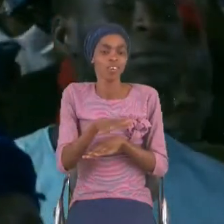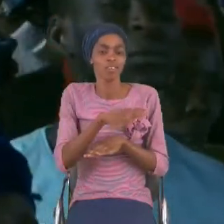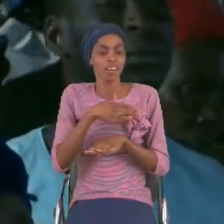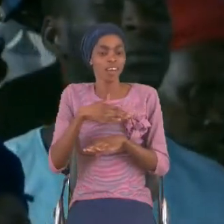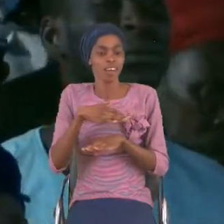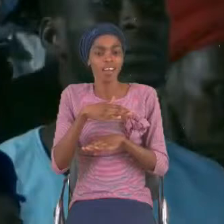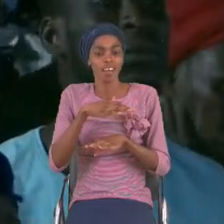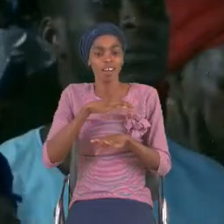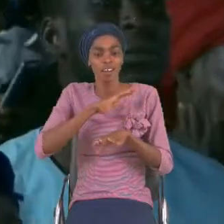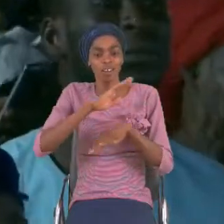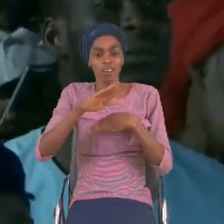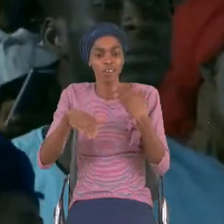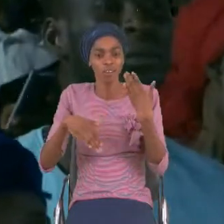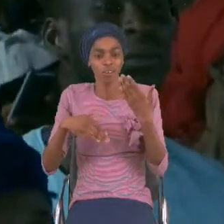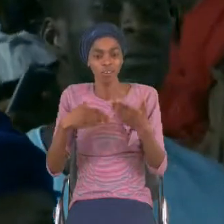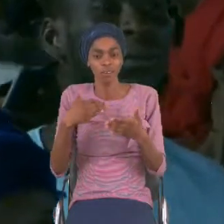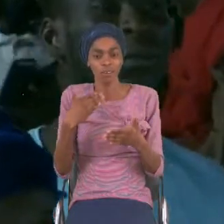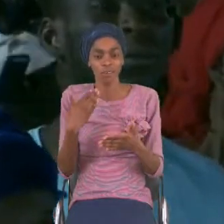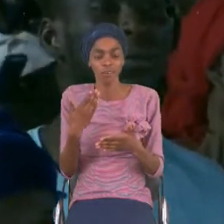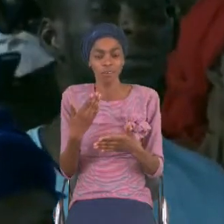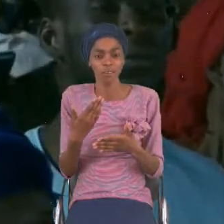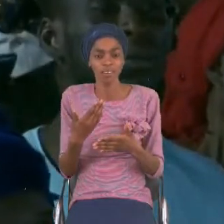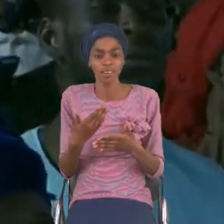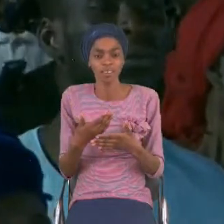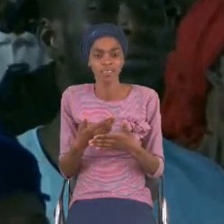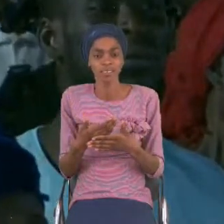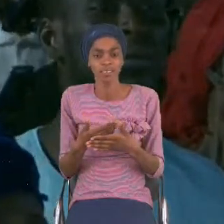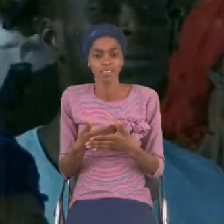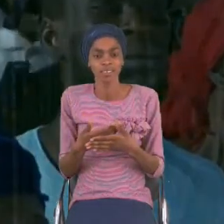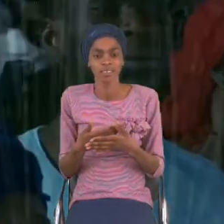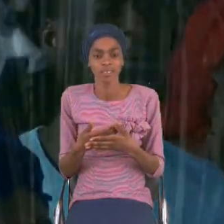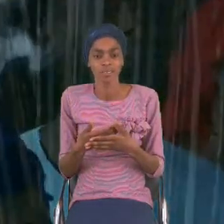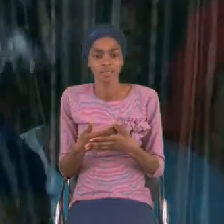over all.